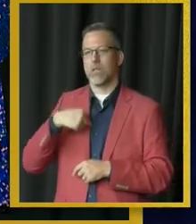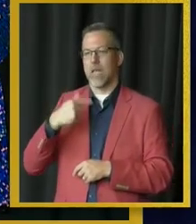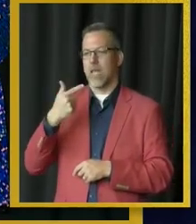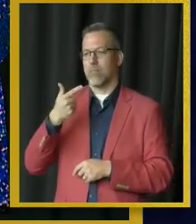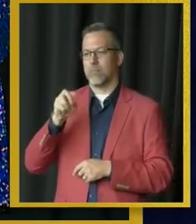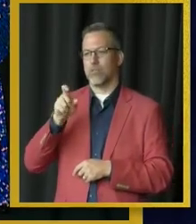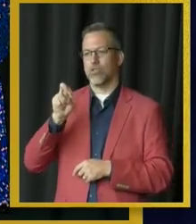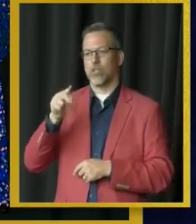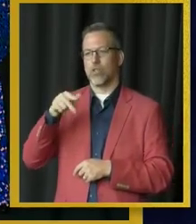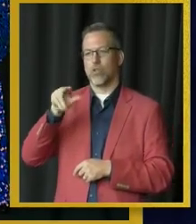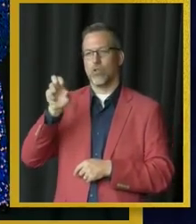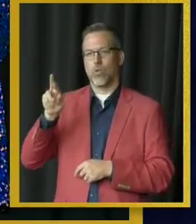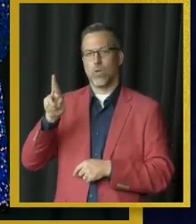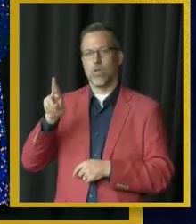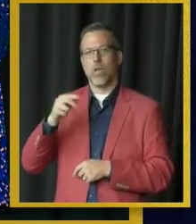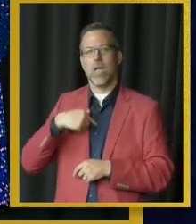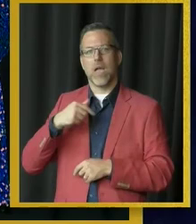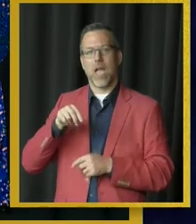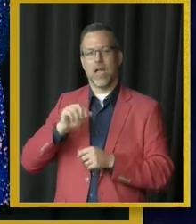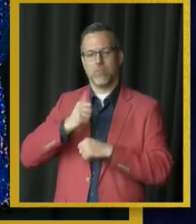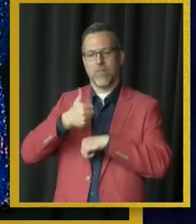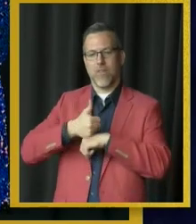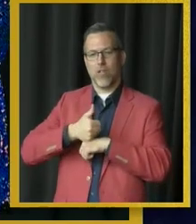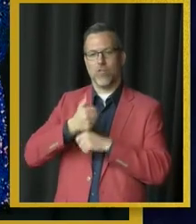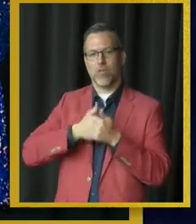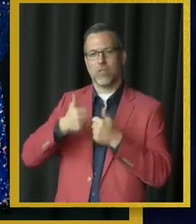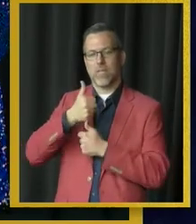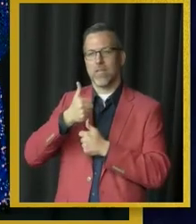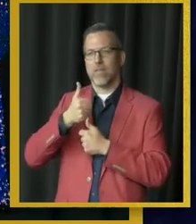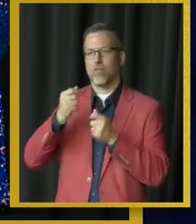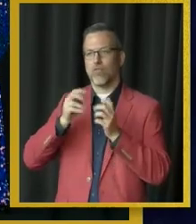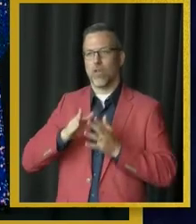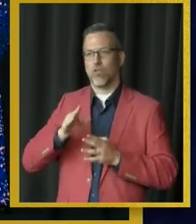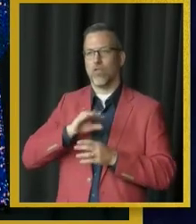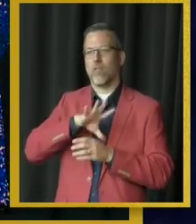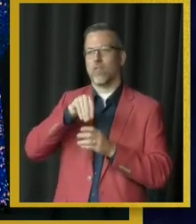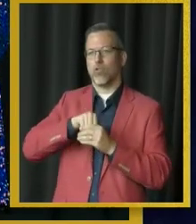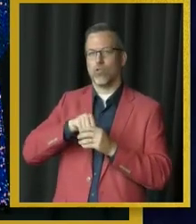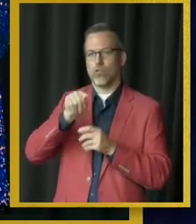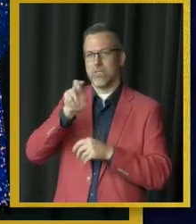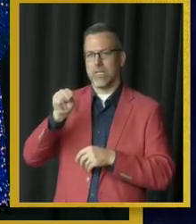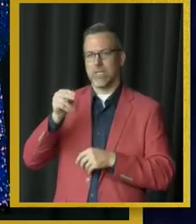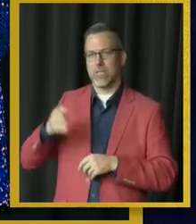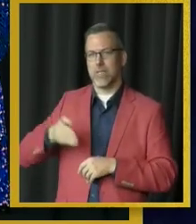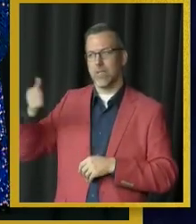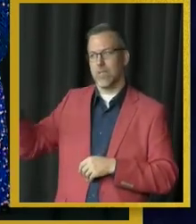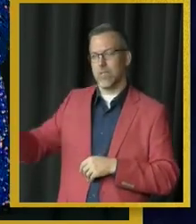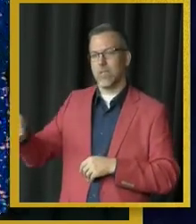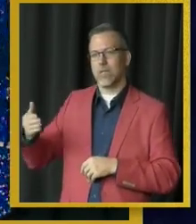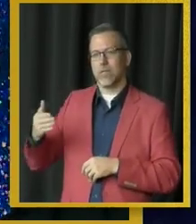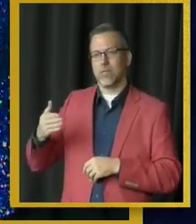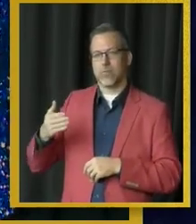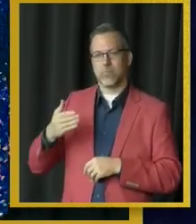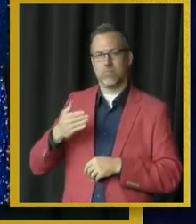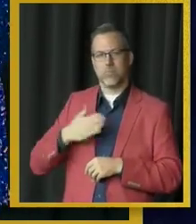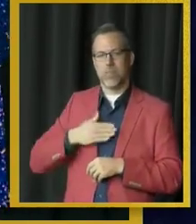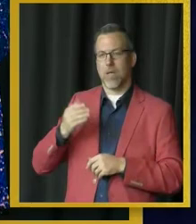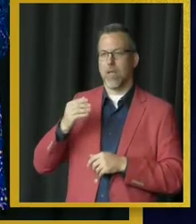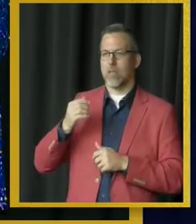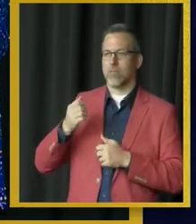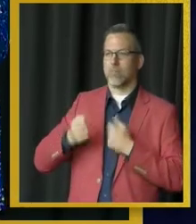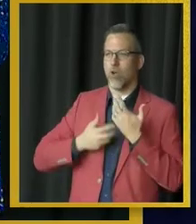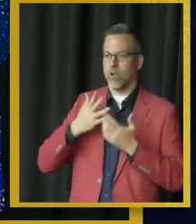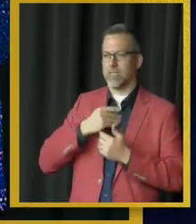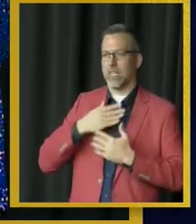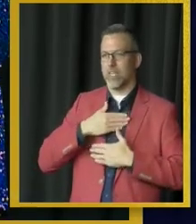spend my days as the founder and executive director of Inclusion Tennessee. Next to me is my good Judy, artist and